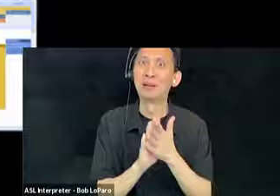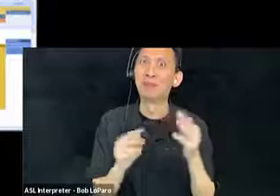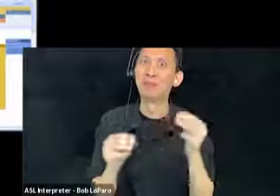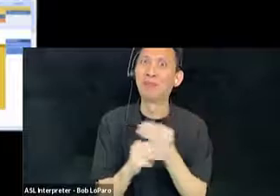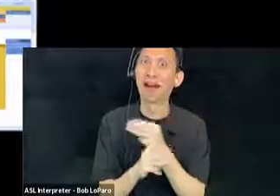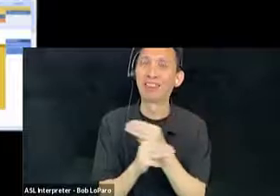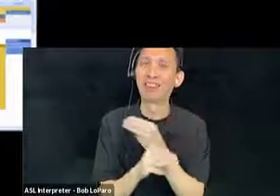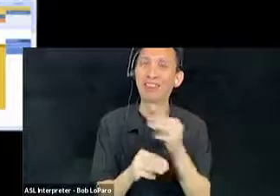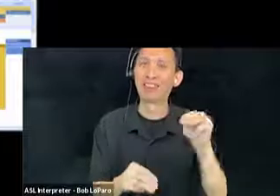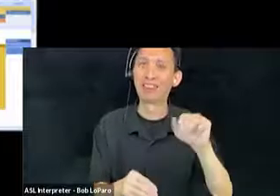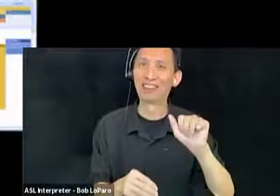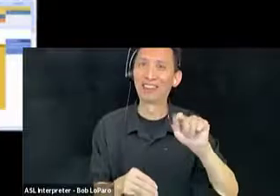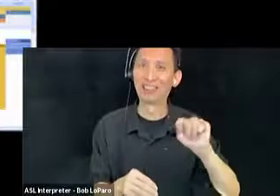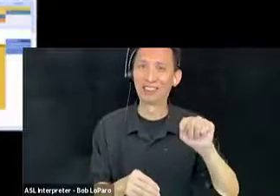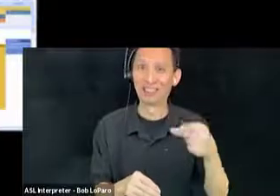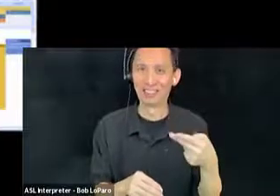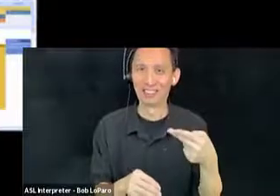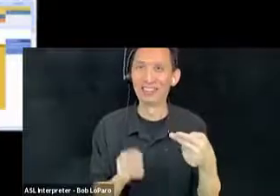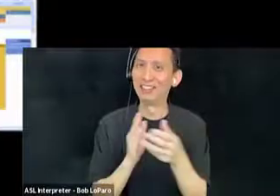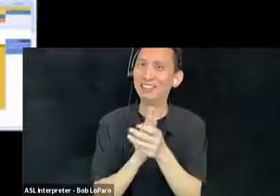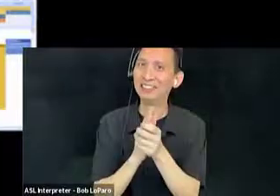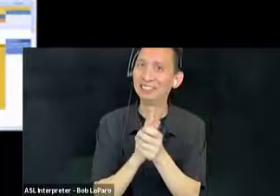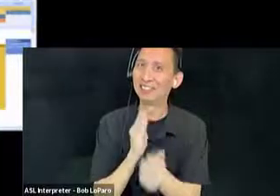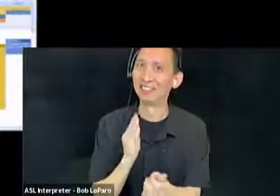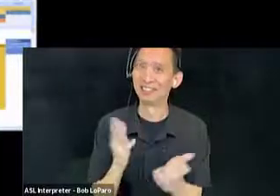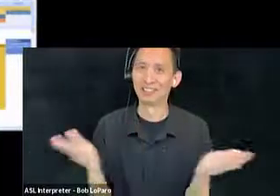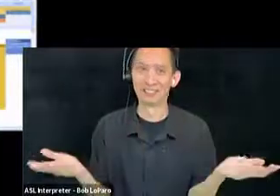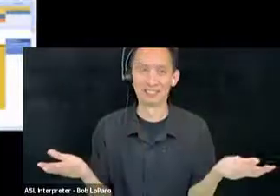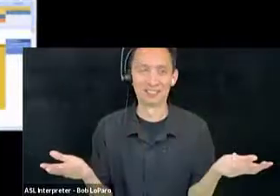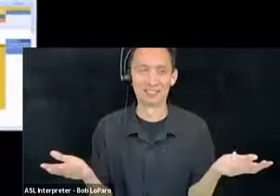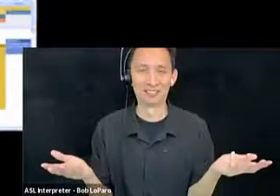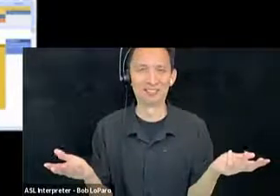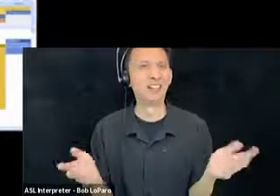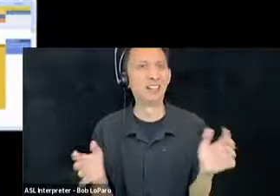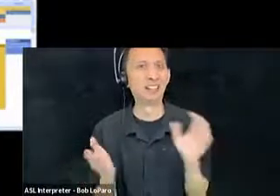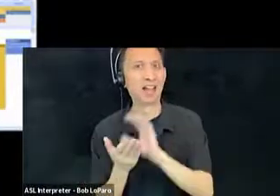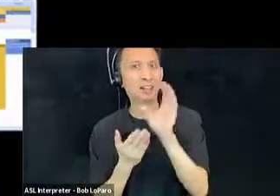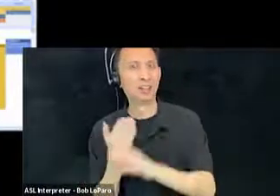So we can usually use these to build in quite a bit of stuff.